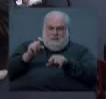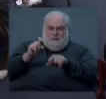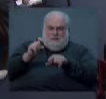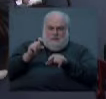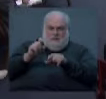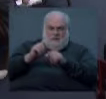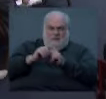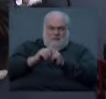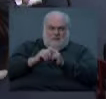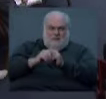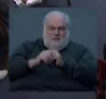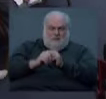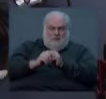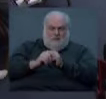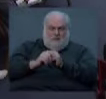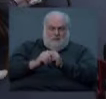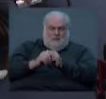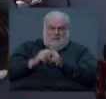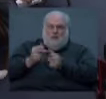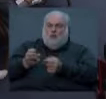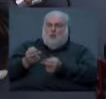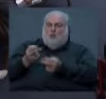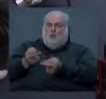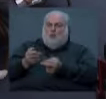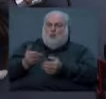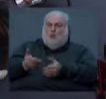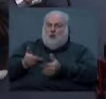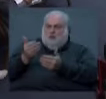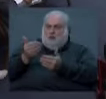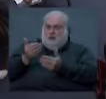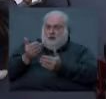Could you do it at 17?